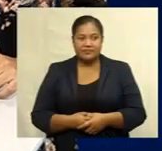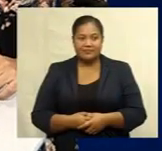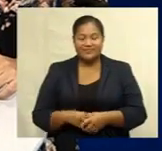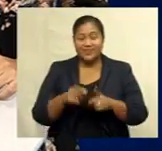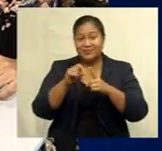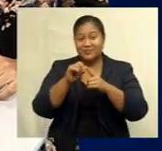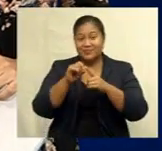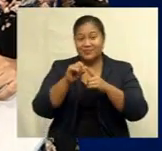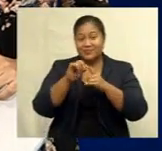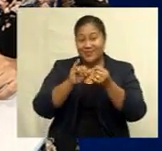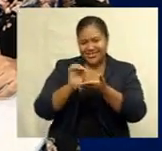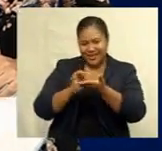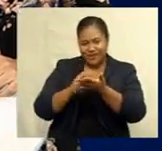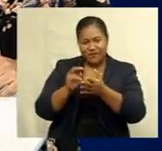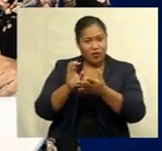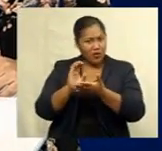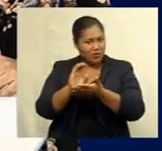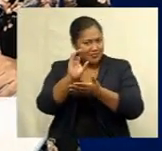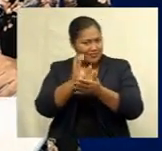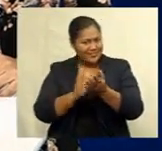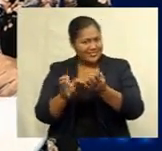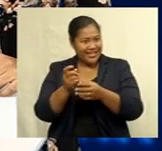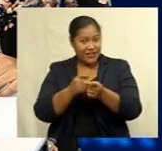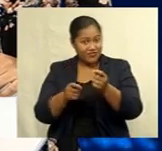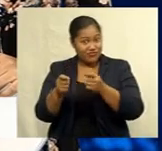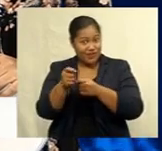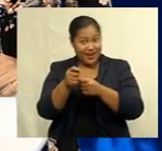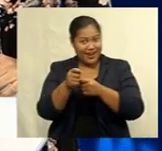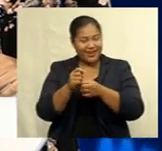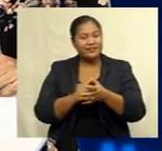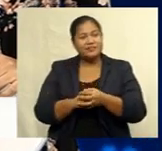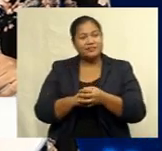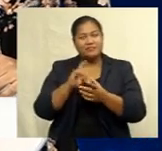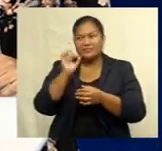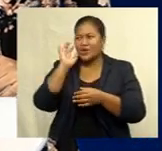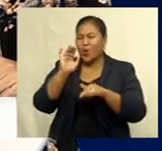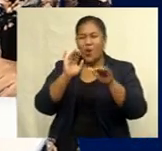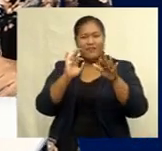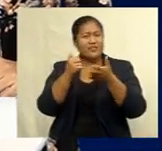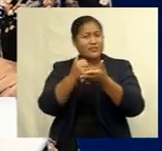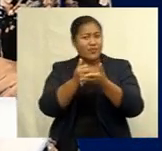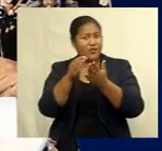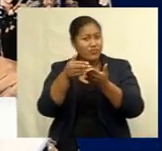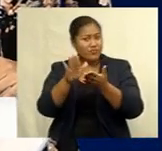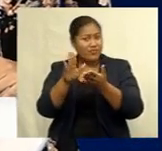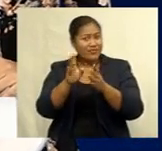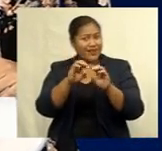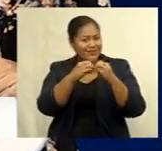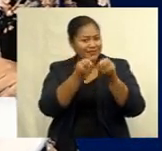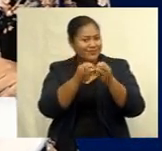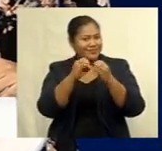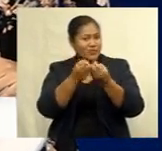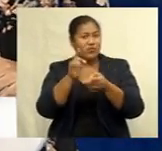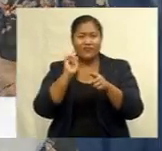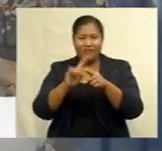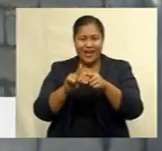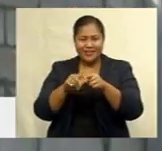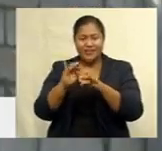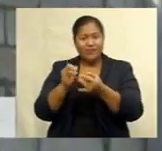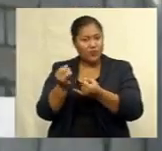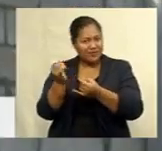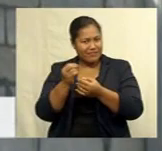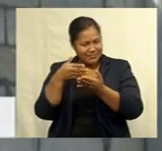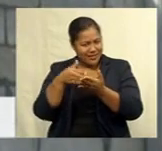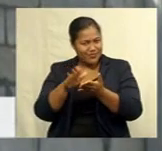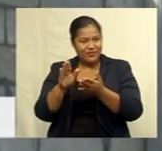Permanent Secretary for Commerce Shaheen Ali has called for support from approval agencies to streamline and fast-track investment